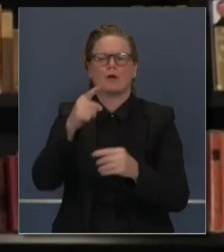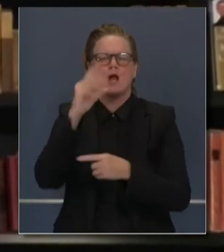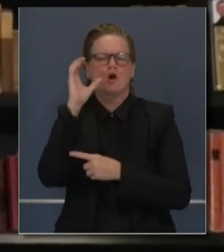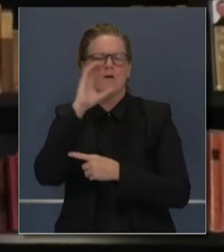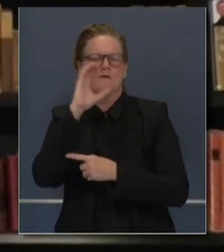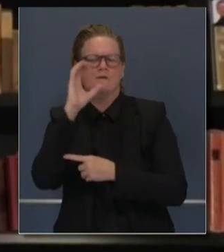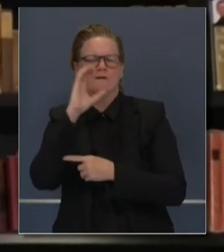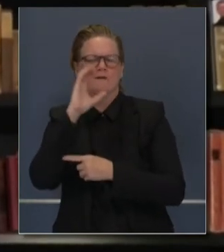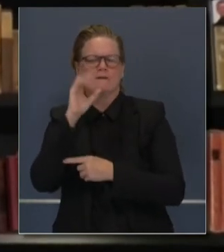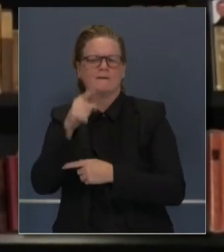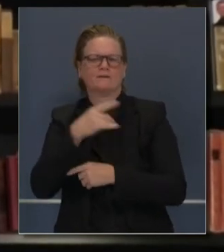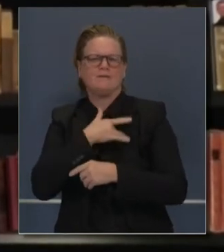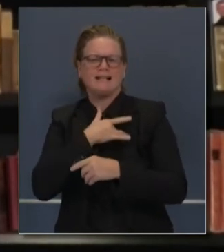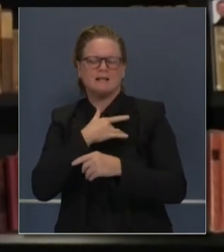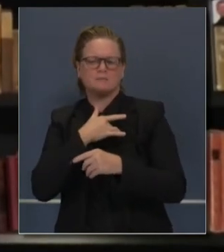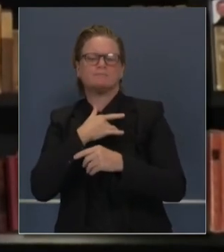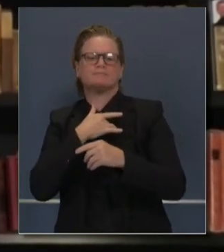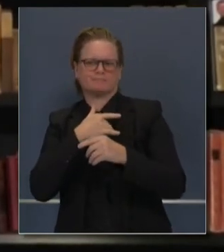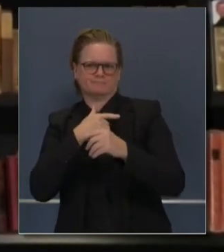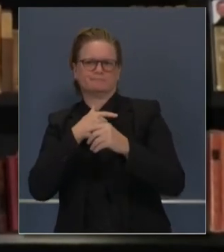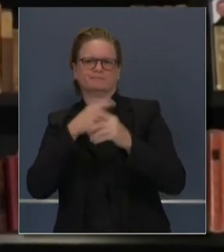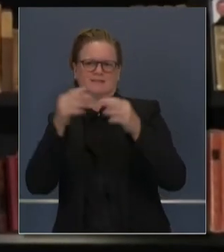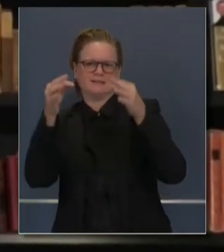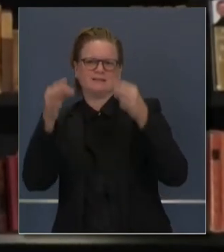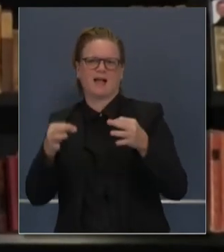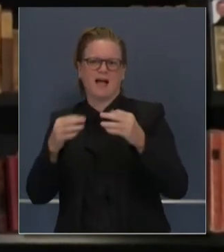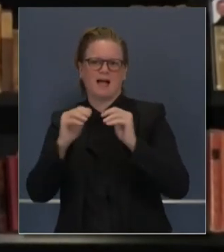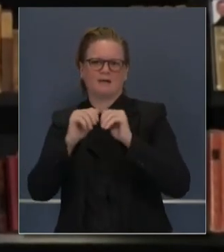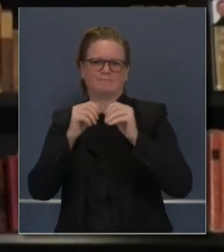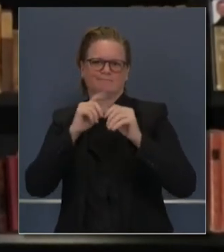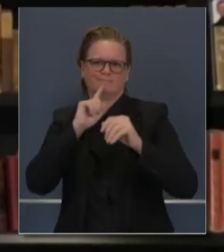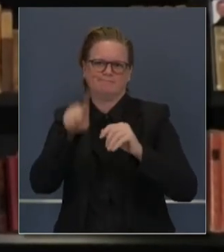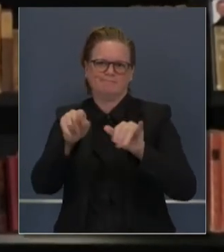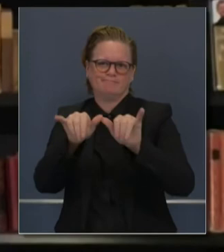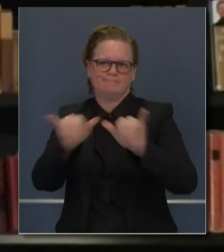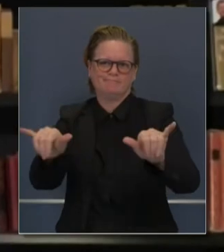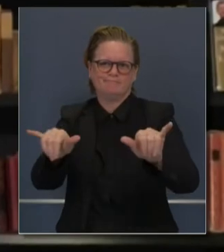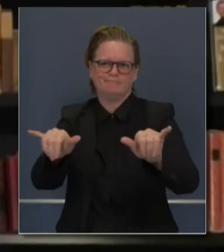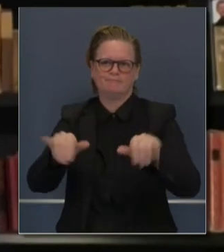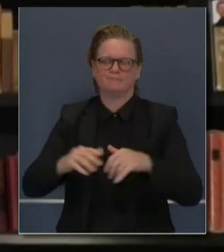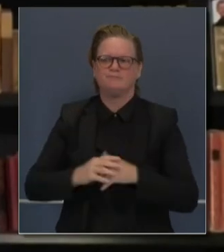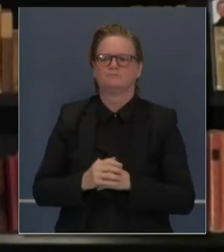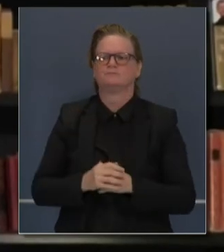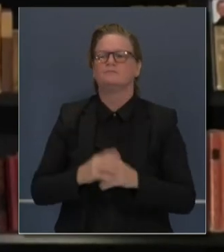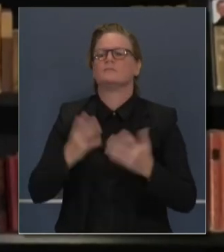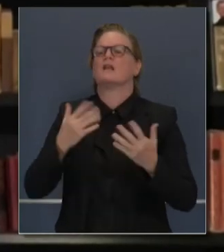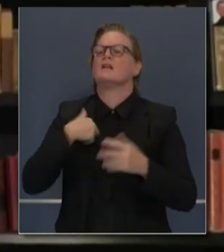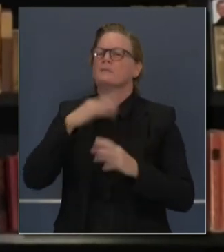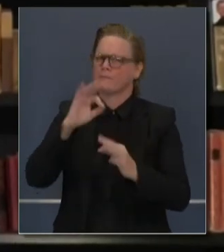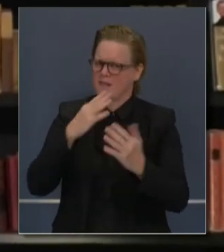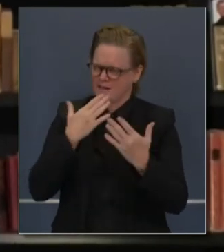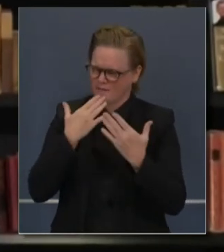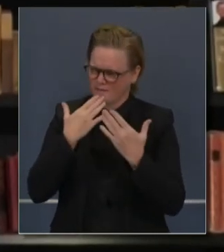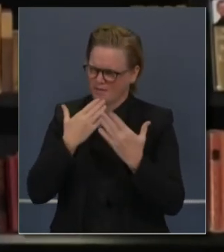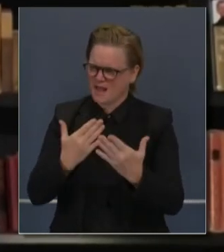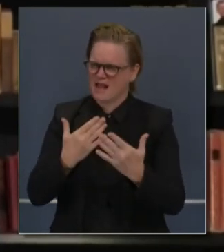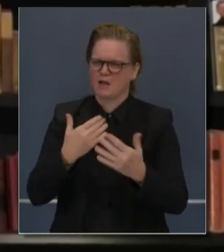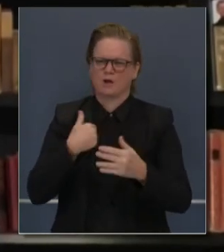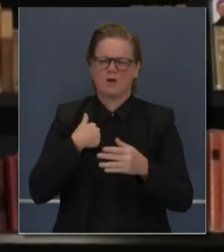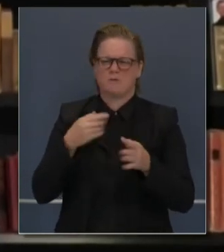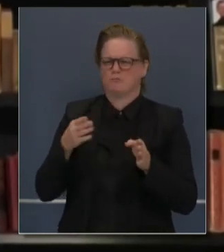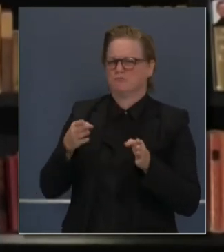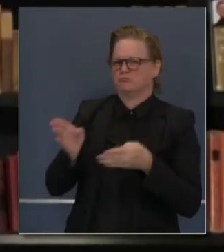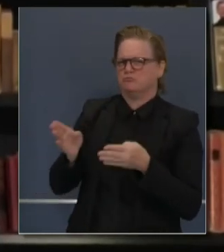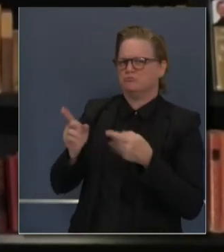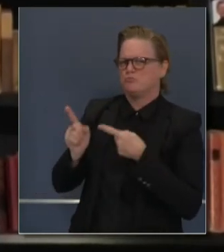orders? Thank you. Don, all outstanding questions. So Dr. Galley, let me pull you back in. I pulled up the slide again,